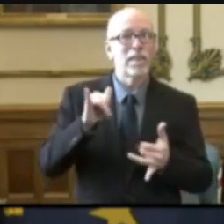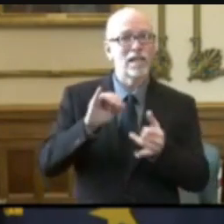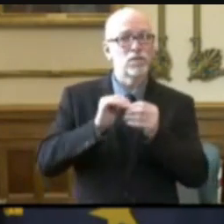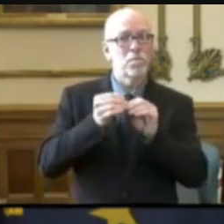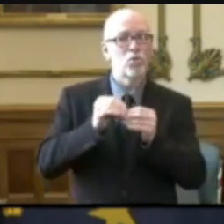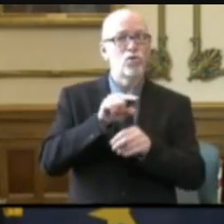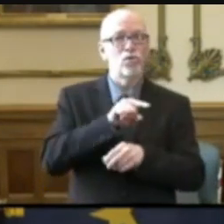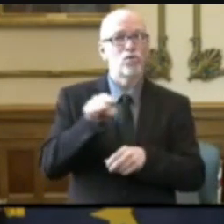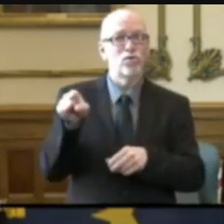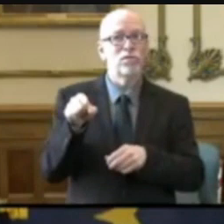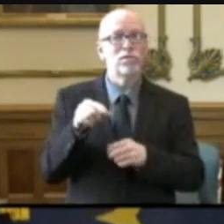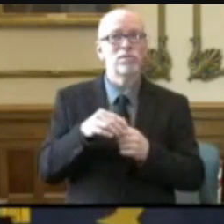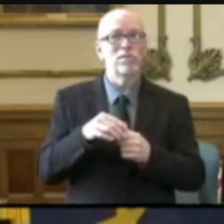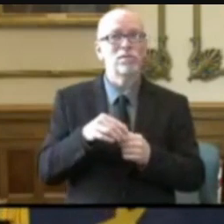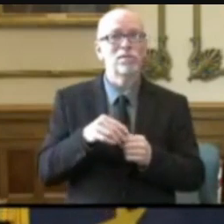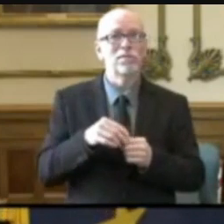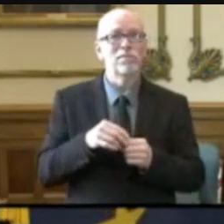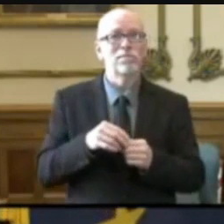I think it's fair to say,